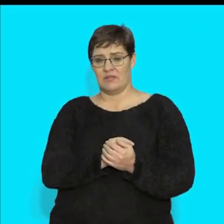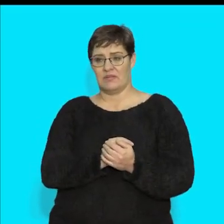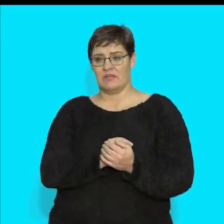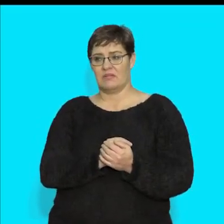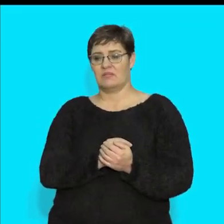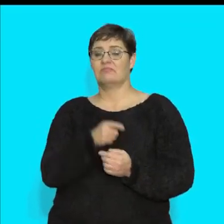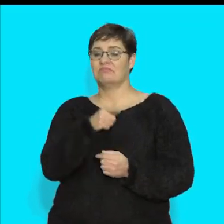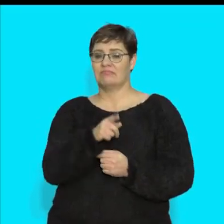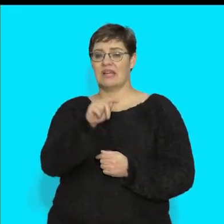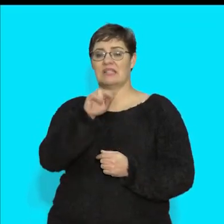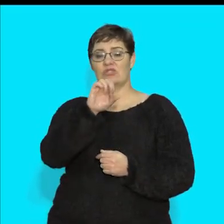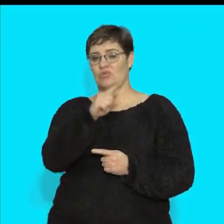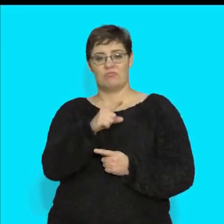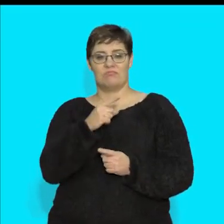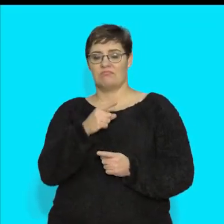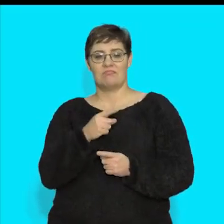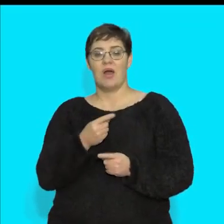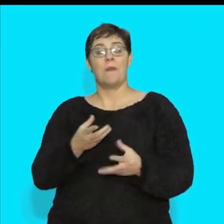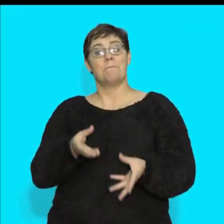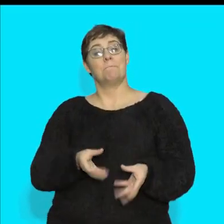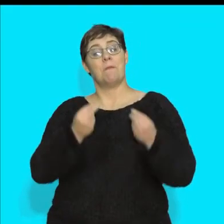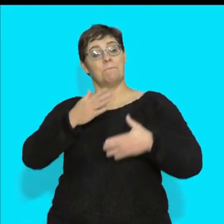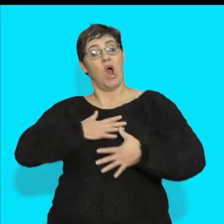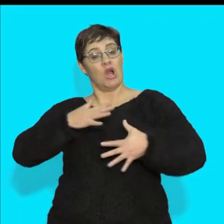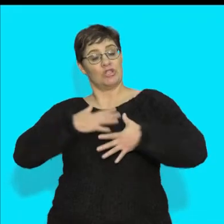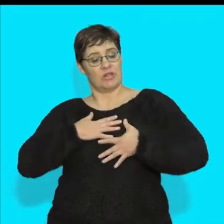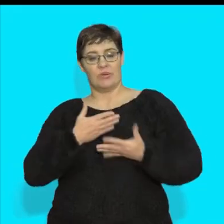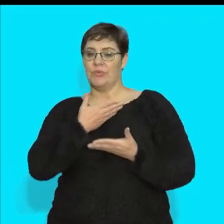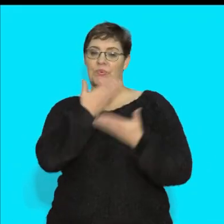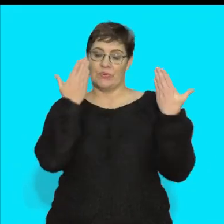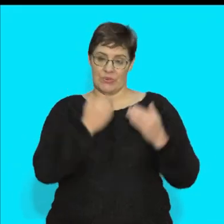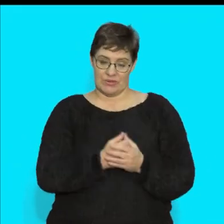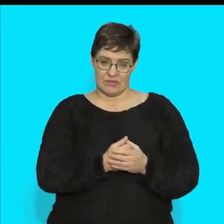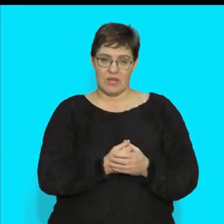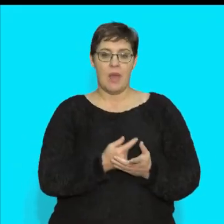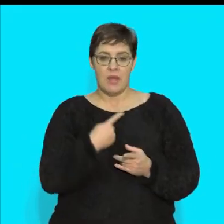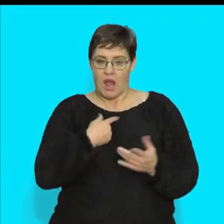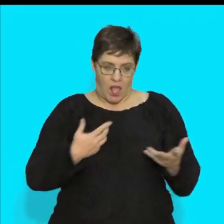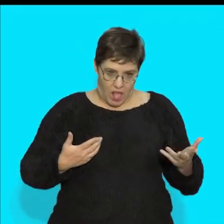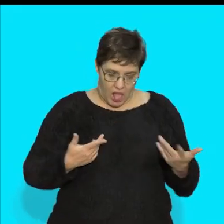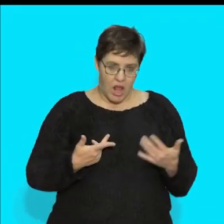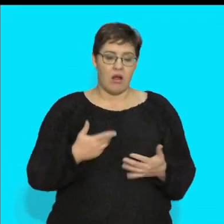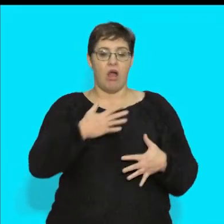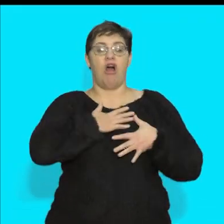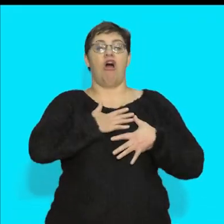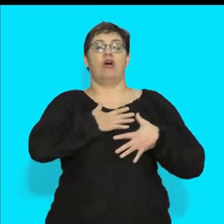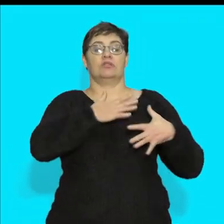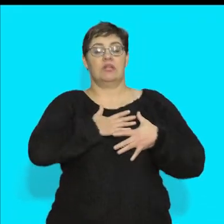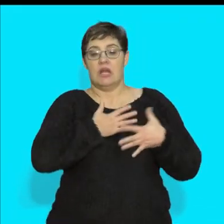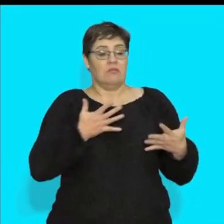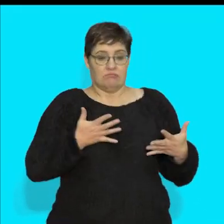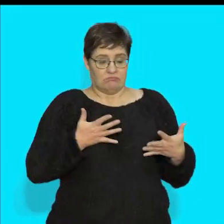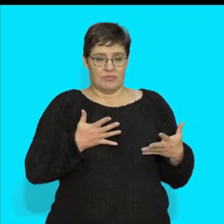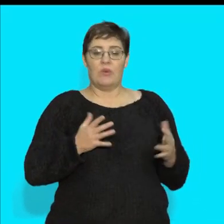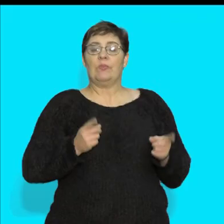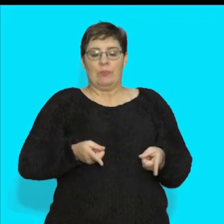the tissues are not going to get oxygen. They are going to starve, right? And that is going to have a